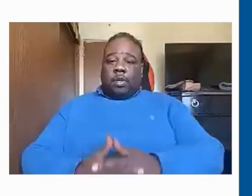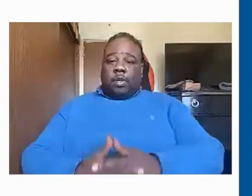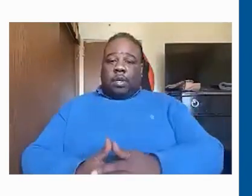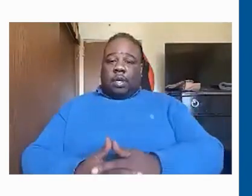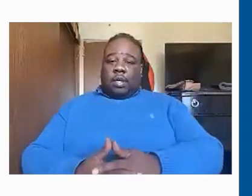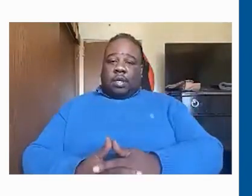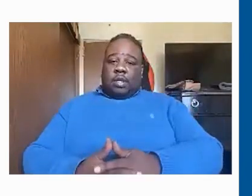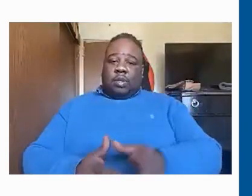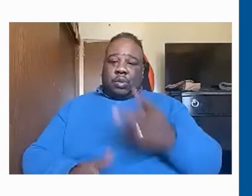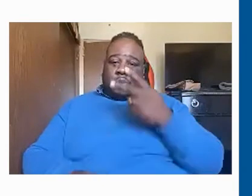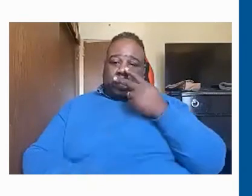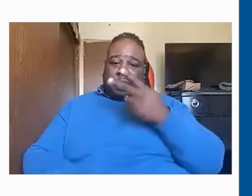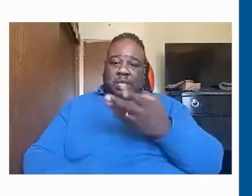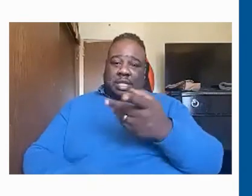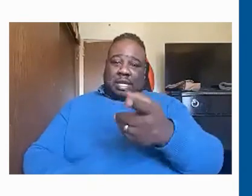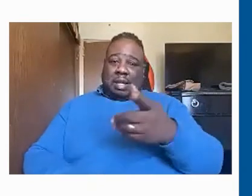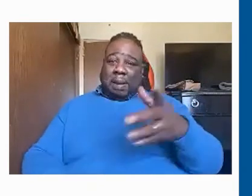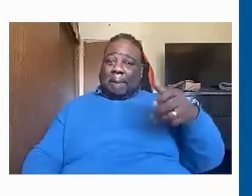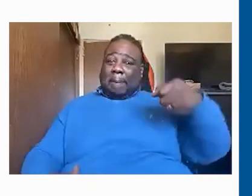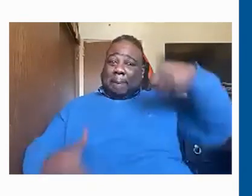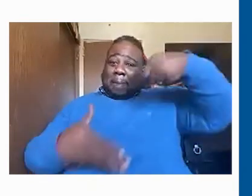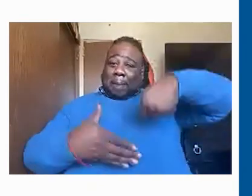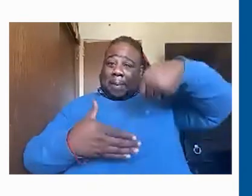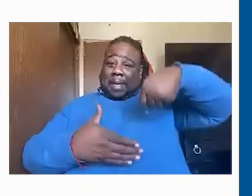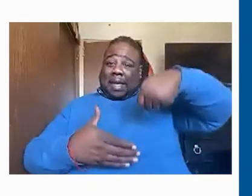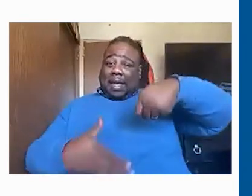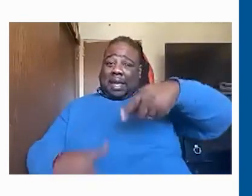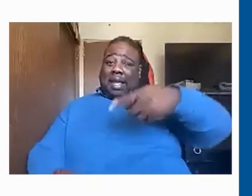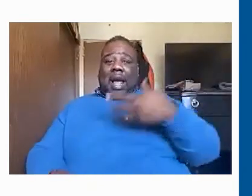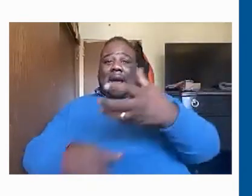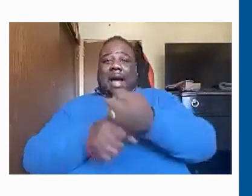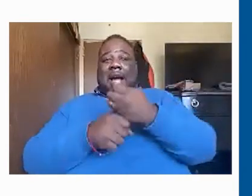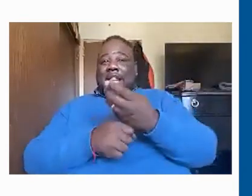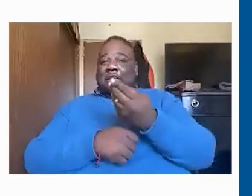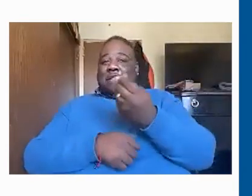this massive backpack that I got years ago,